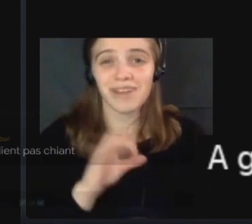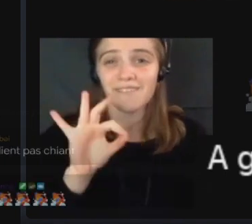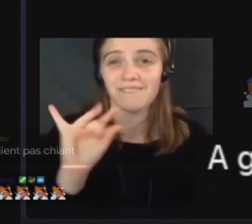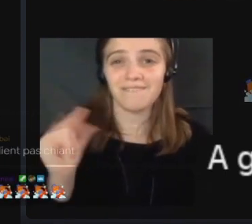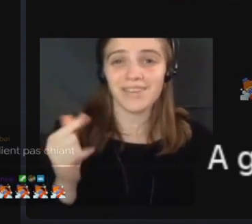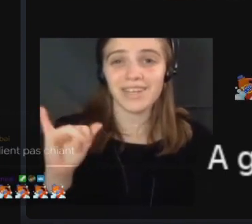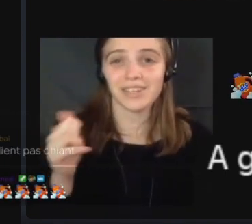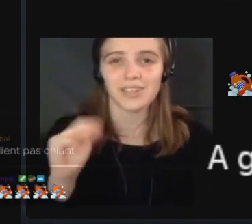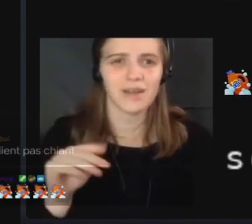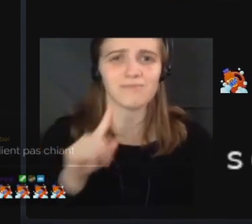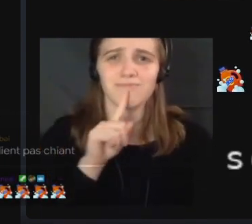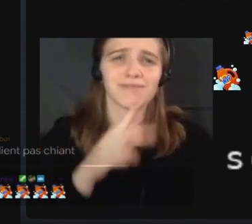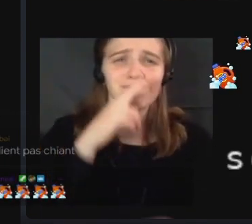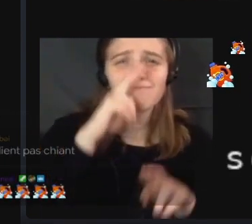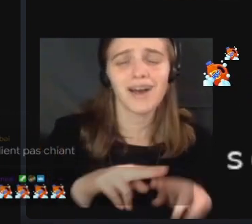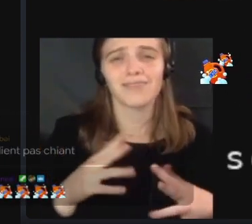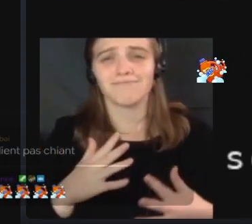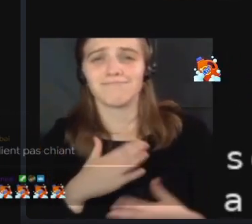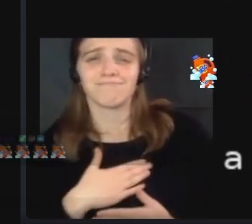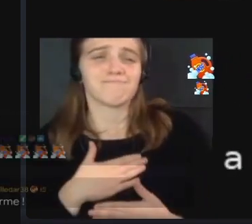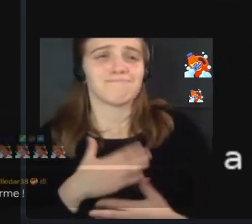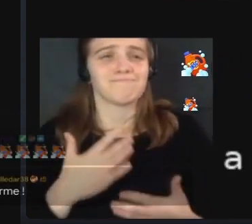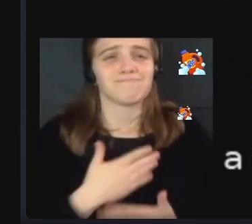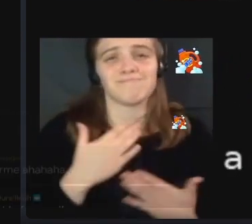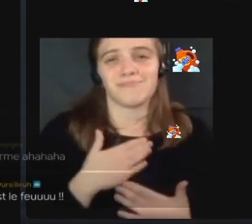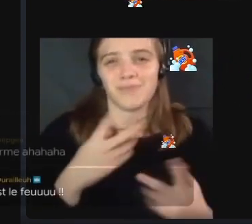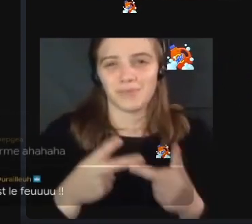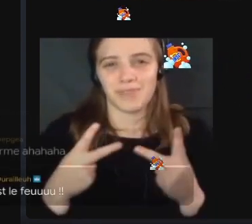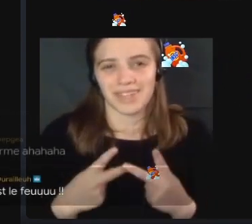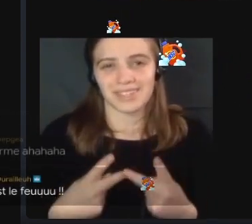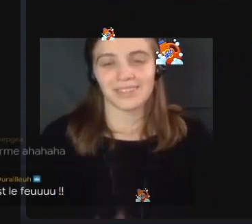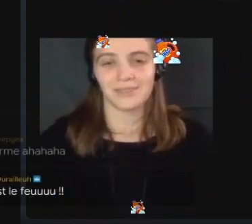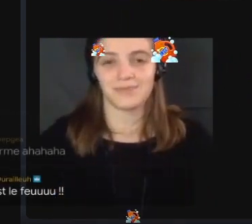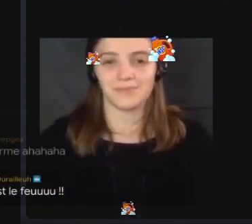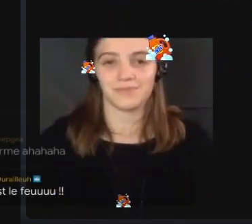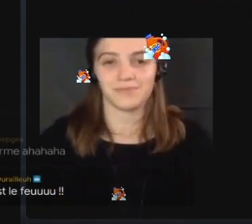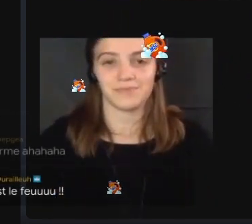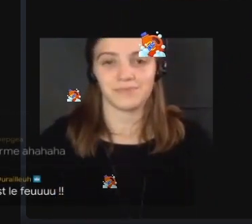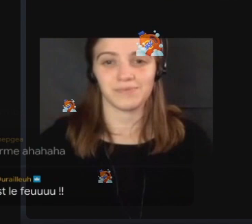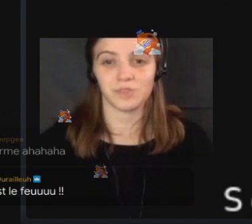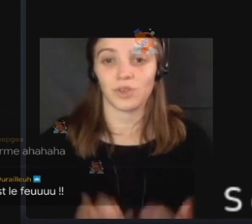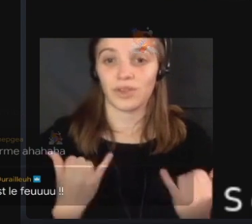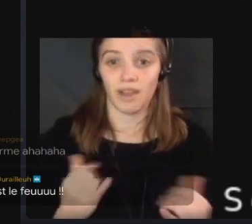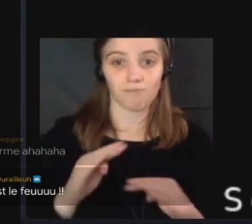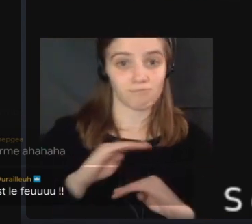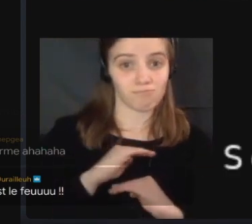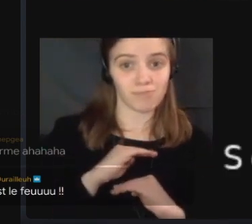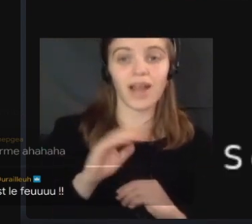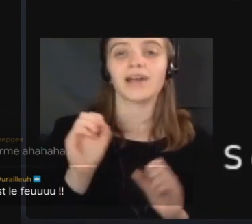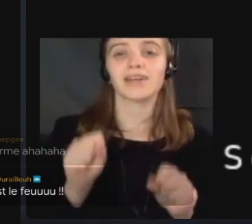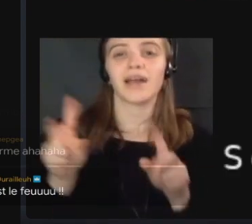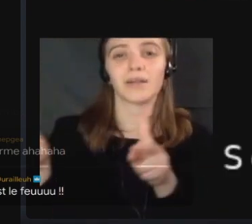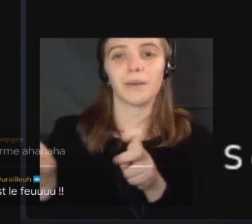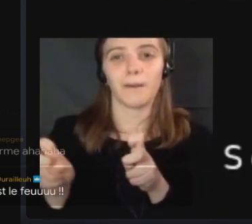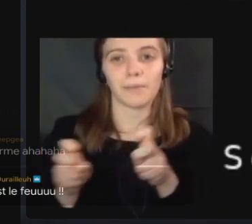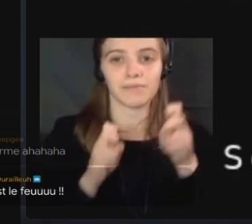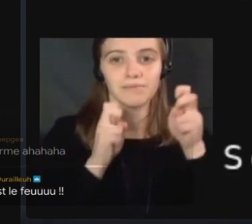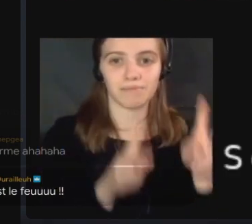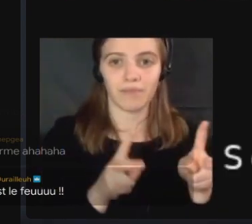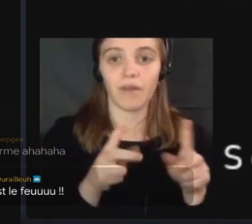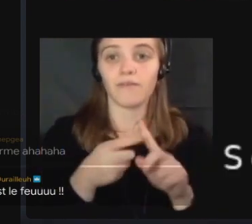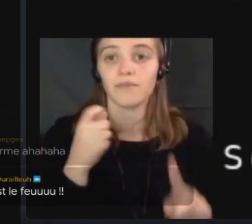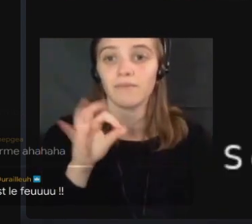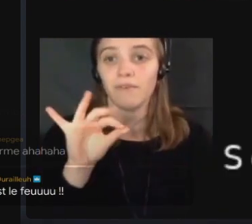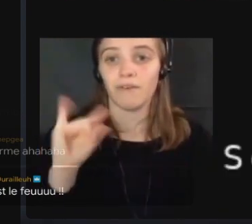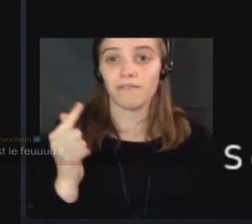Ils font un high five avec leur curseur. Vous l'avez vu ou pas? We're good. I can now copy and paste from FigJam